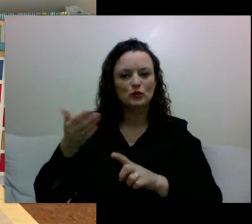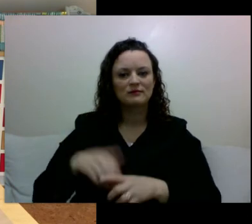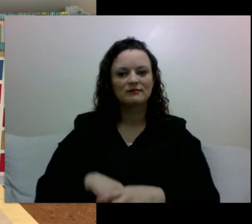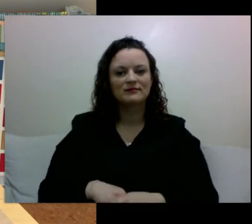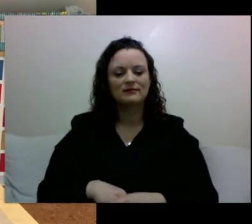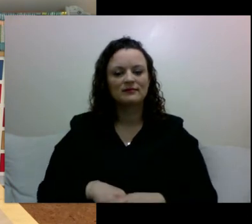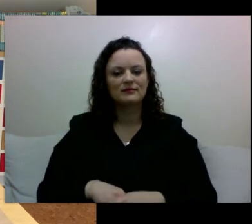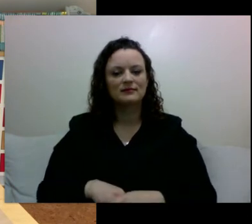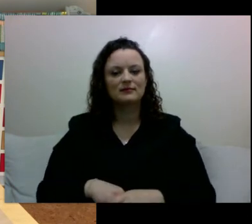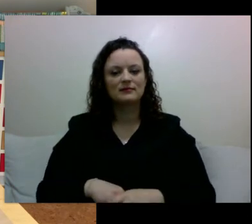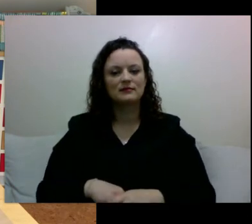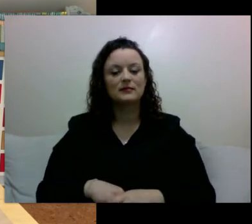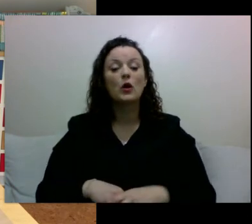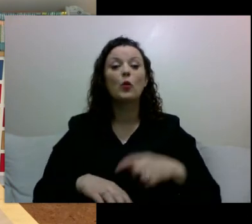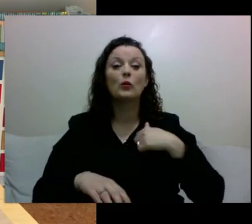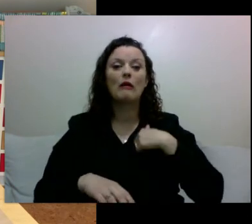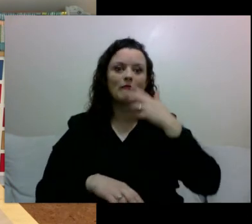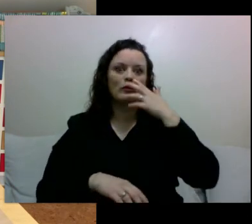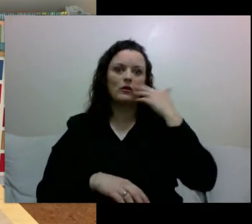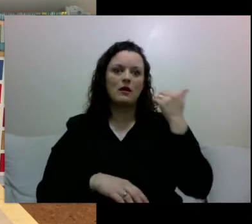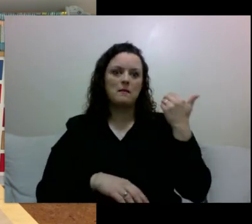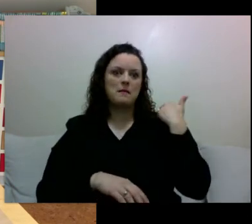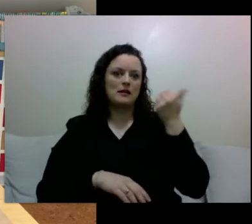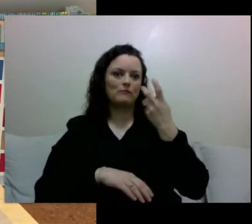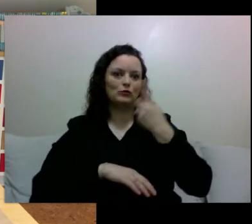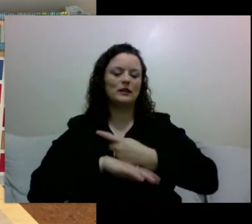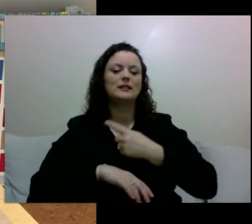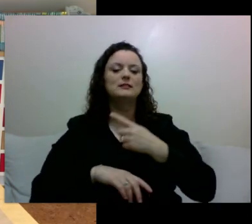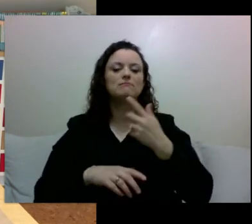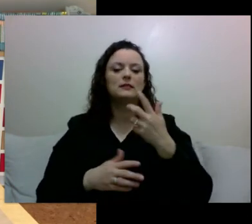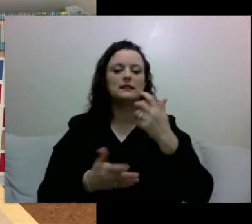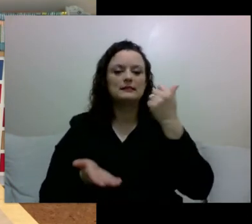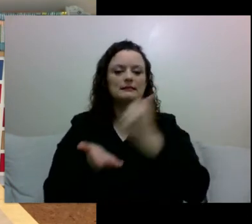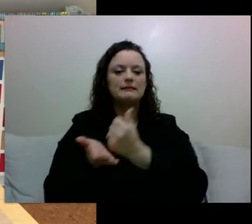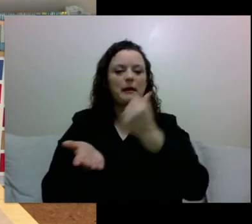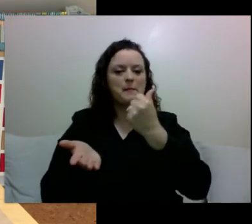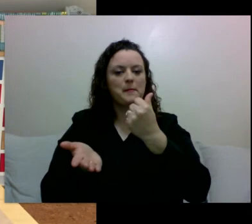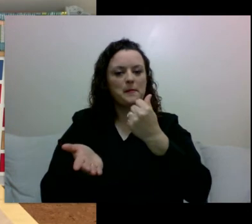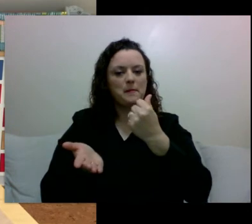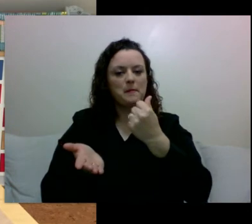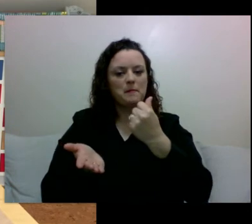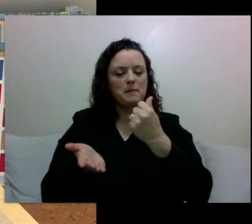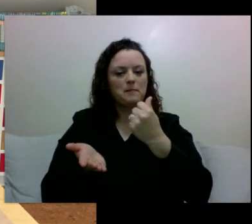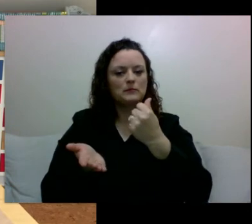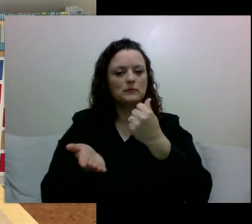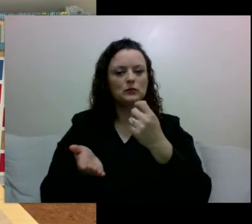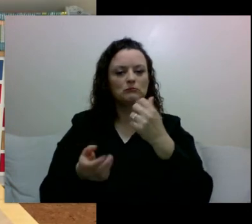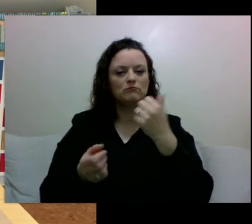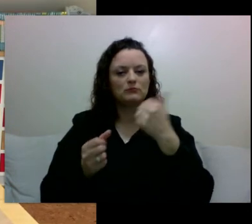going to stamp this so I can remember when I made it.